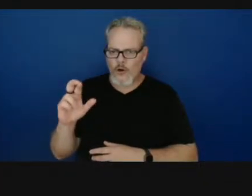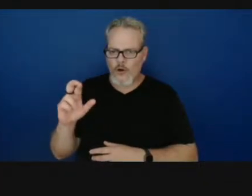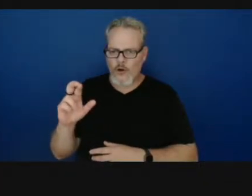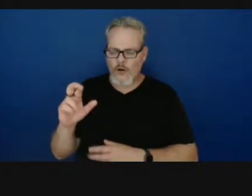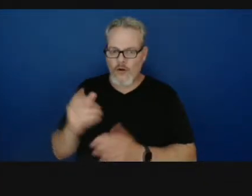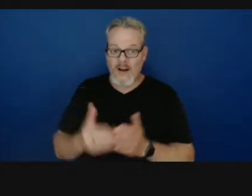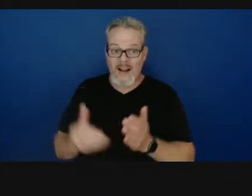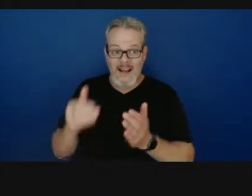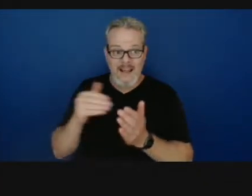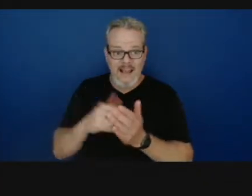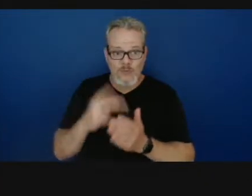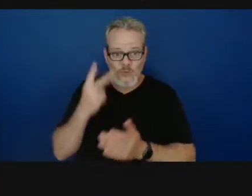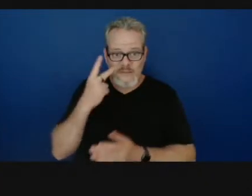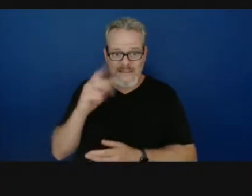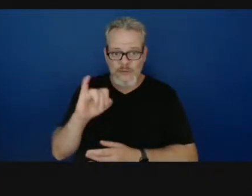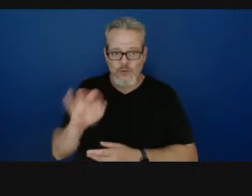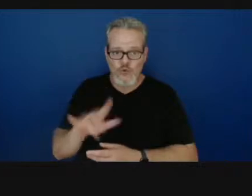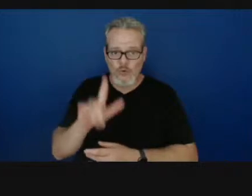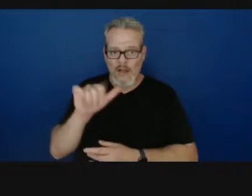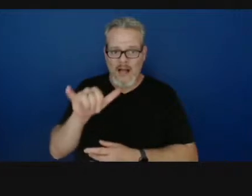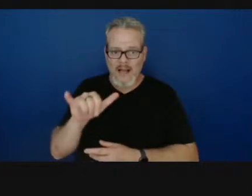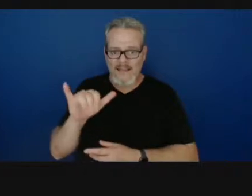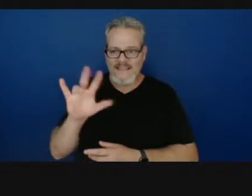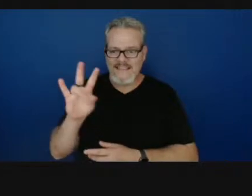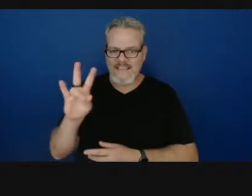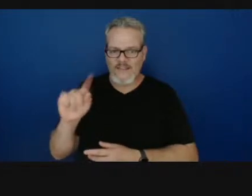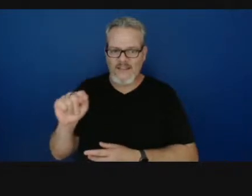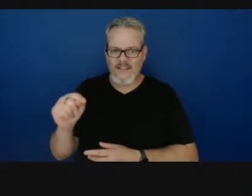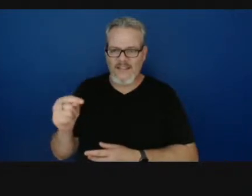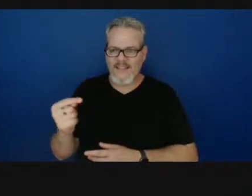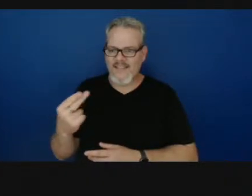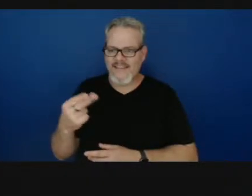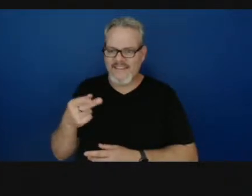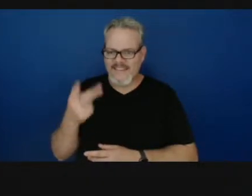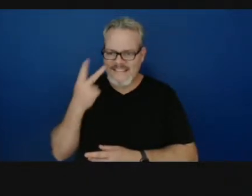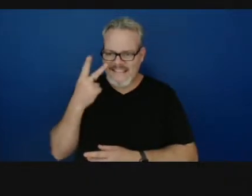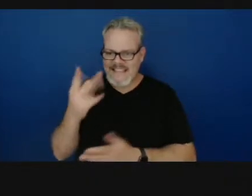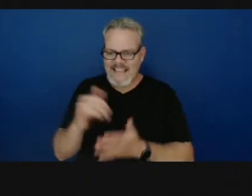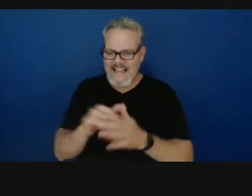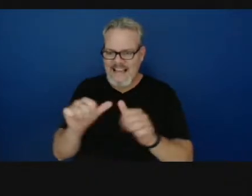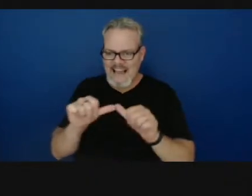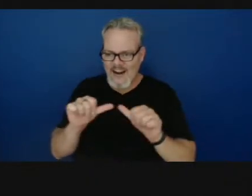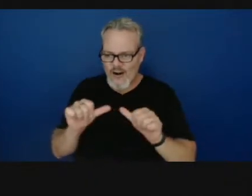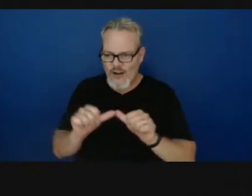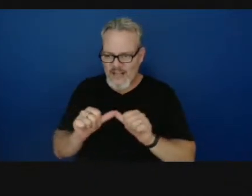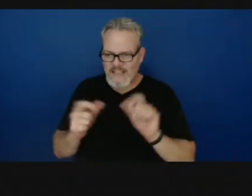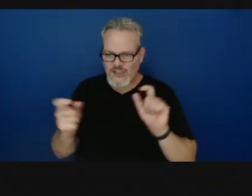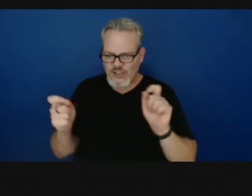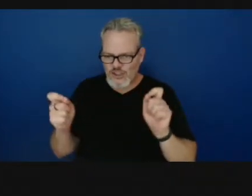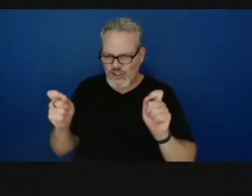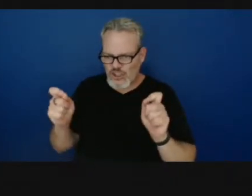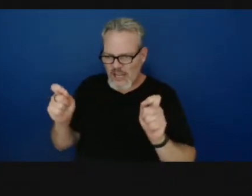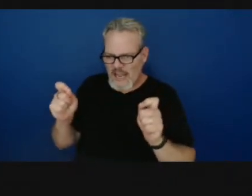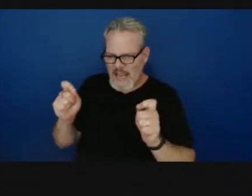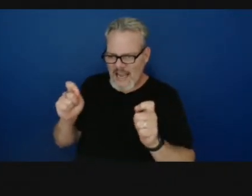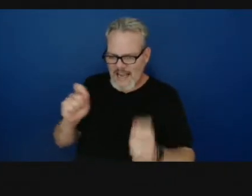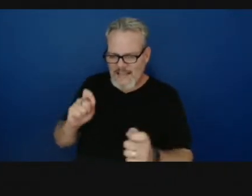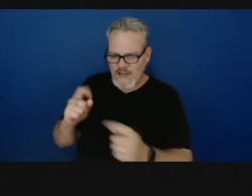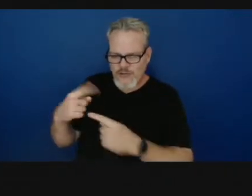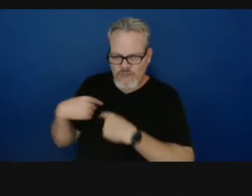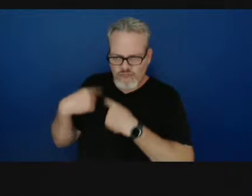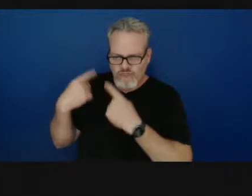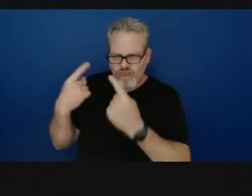July 7th back down in Kapoho. The area around Four Corners has seen this lava channel changed over the previous couple of days as